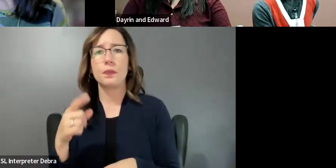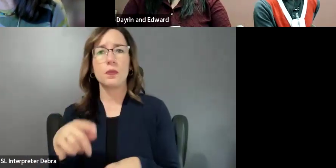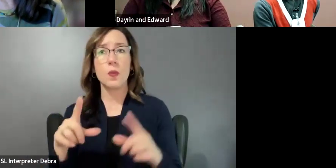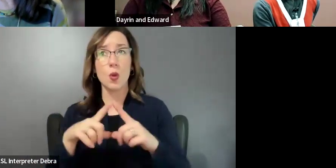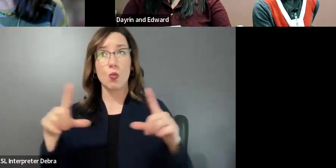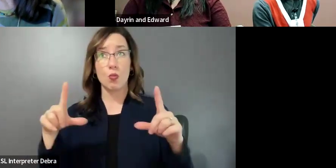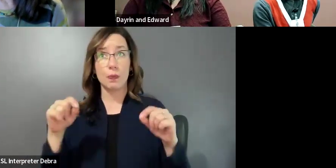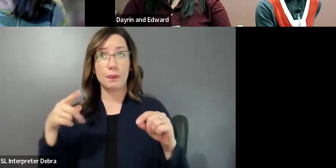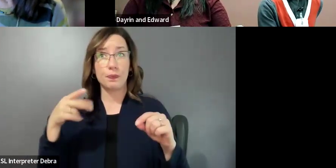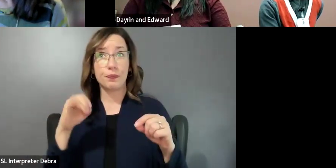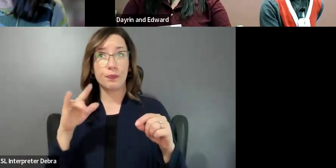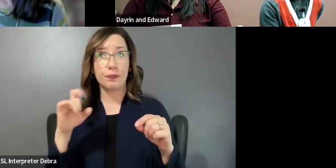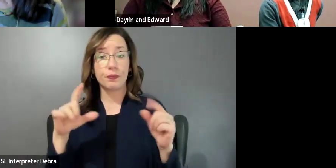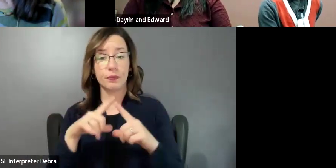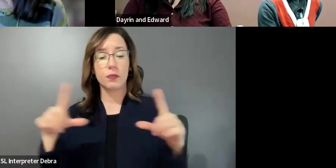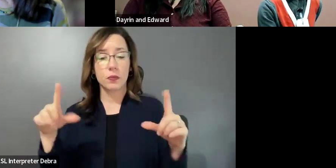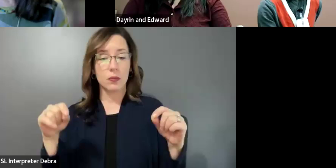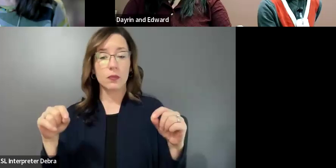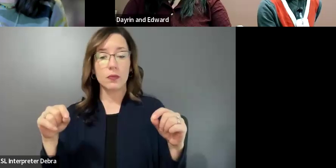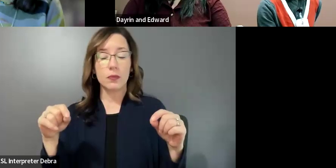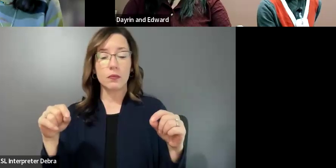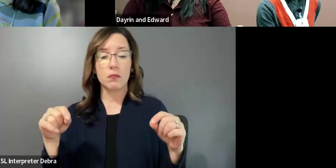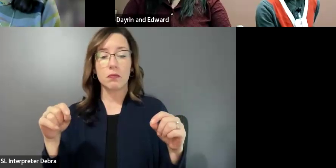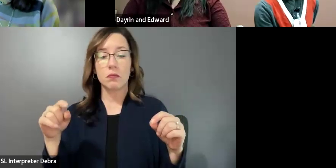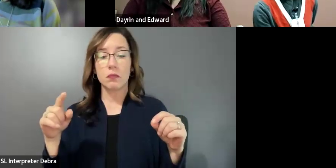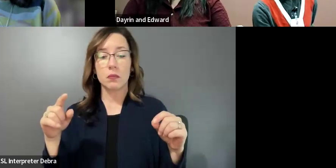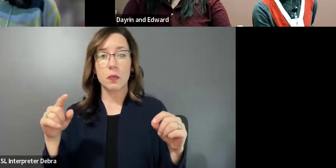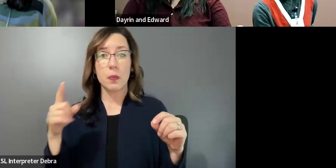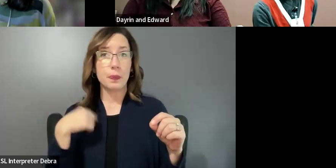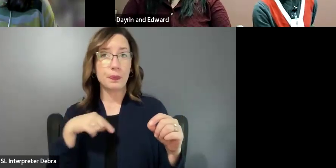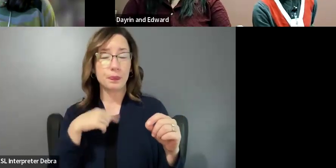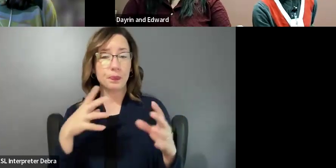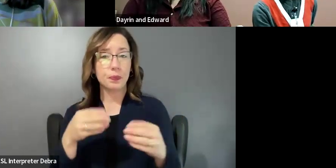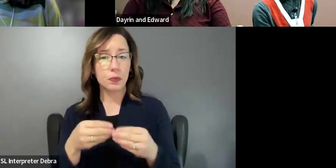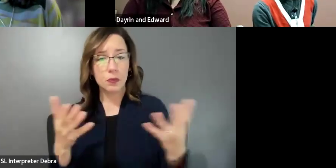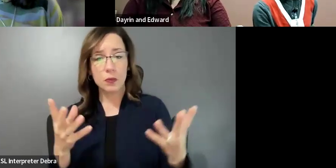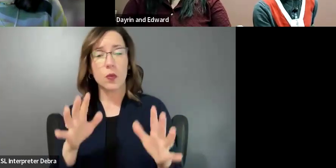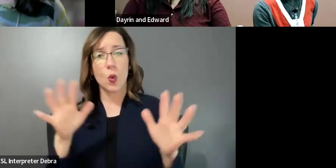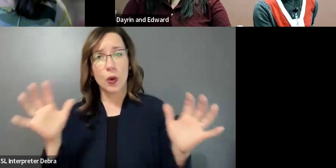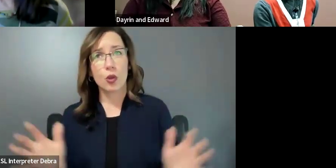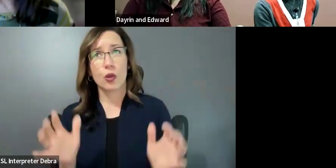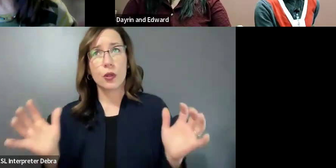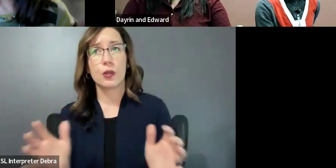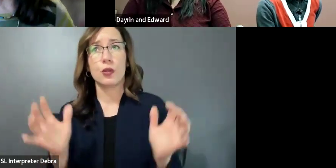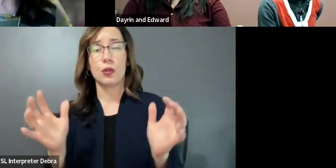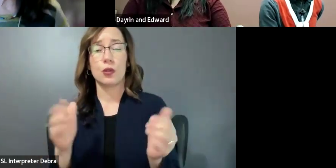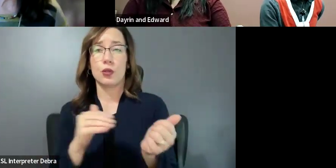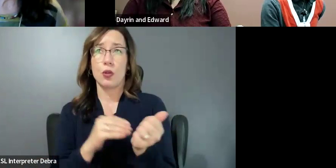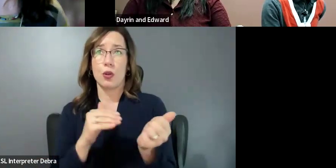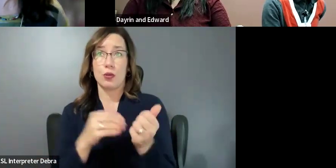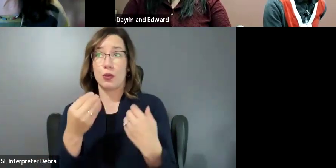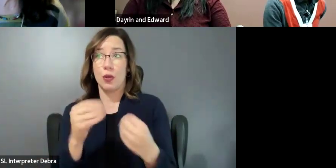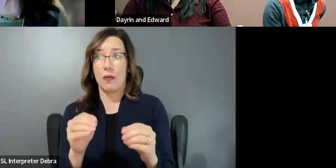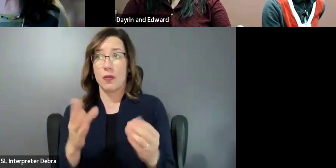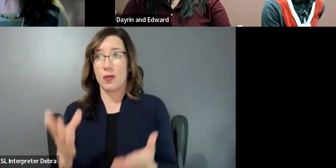card could be something that we give out or we encourage doctors' offices